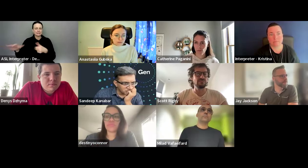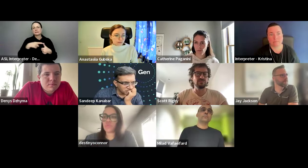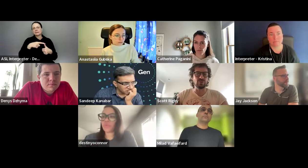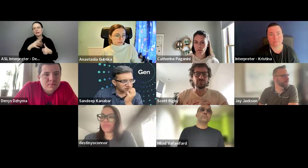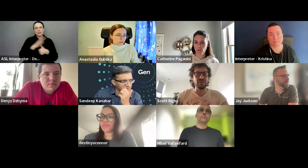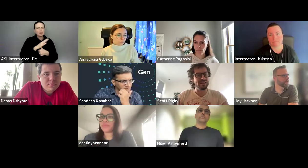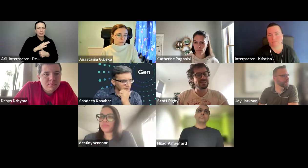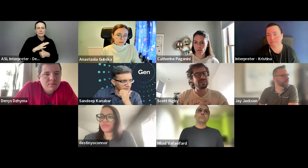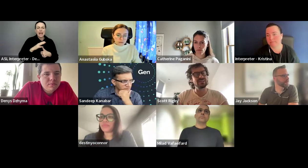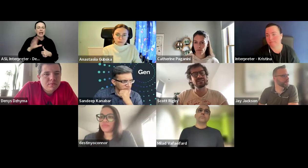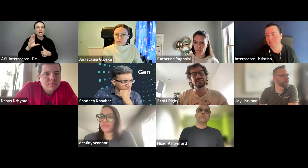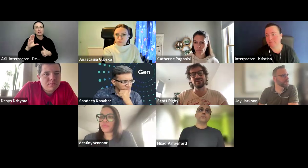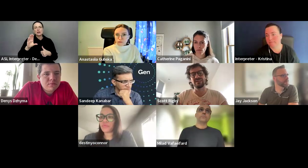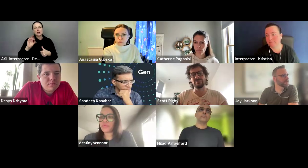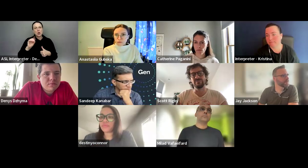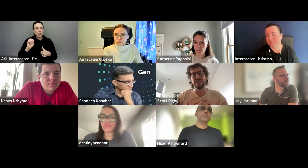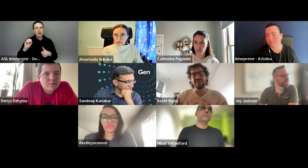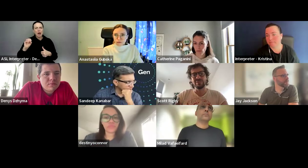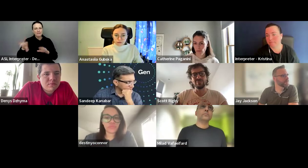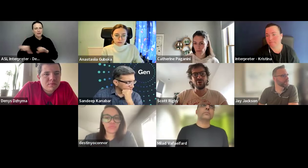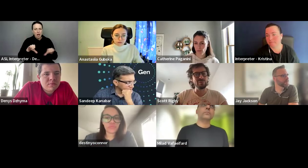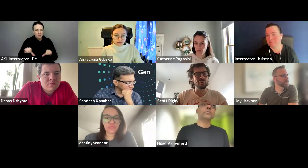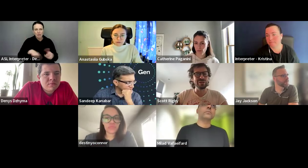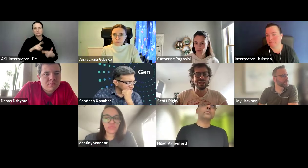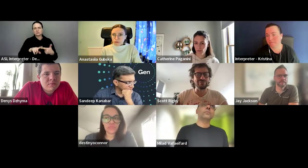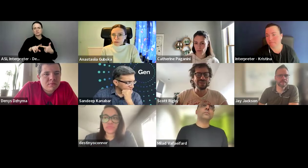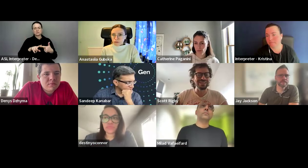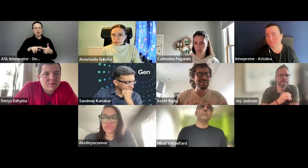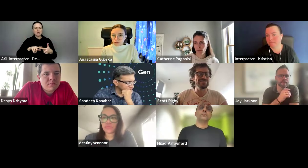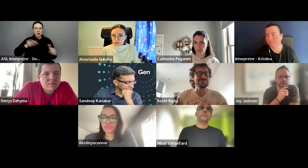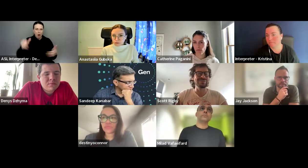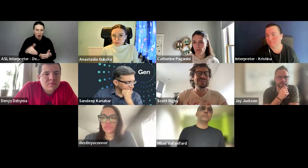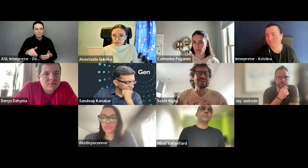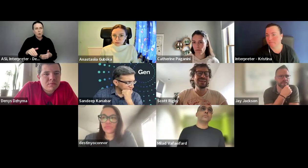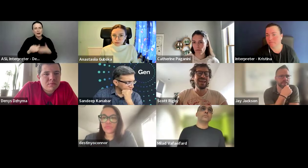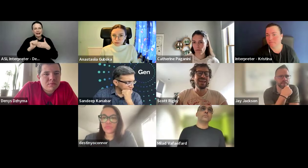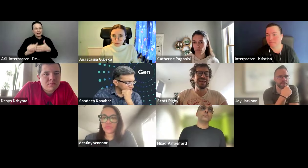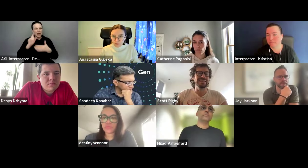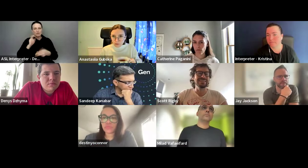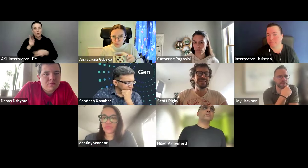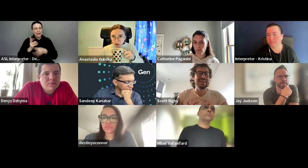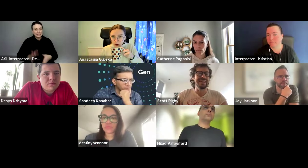main code of conduct, onboarding guide for maintainers